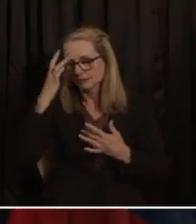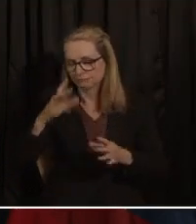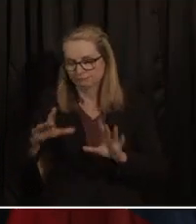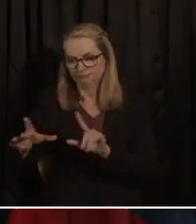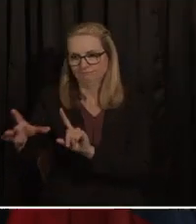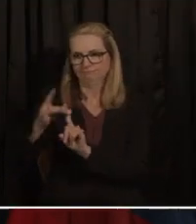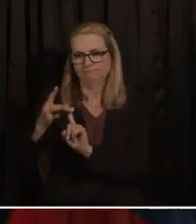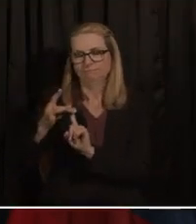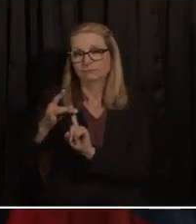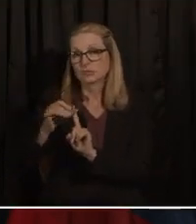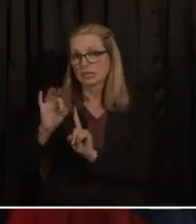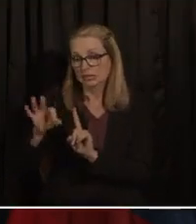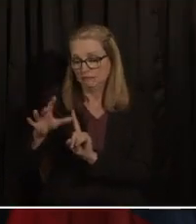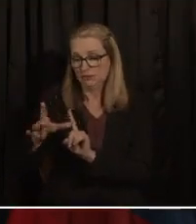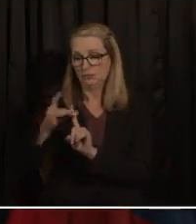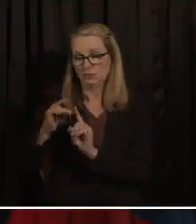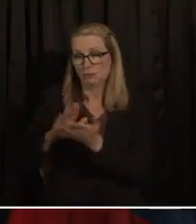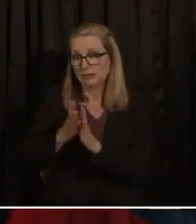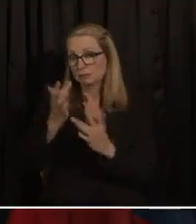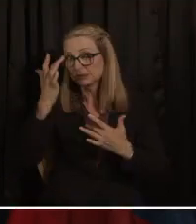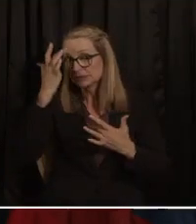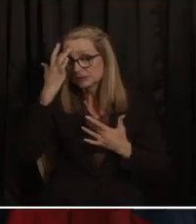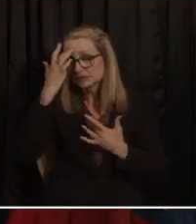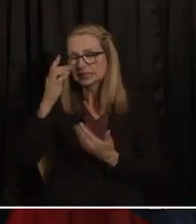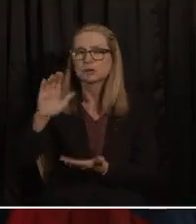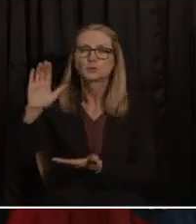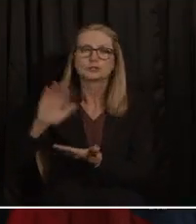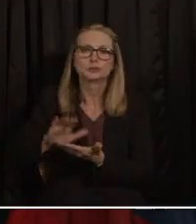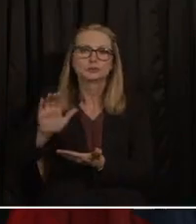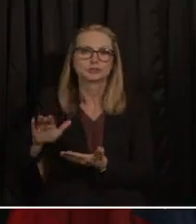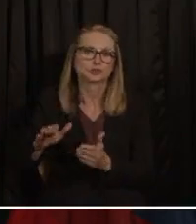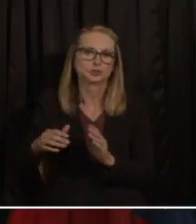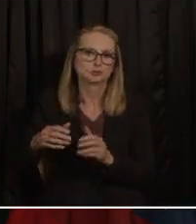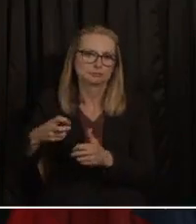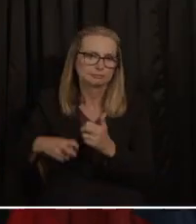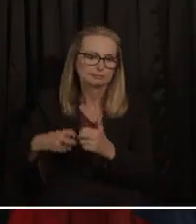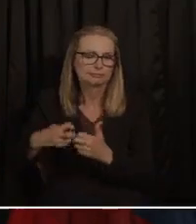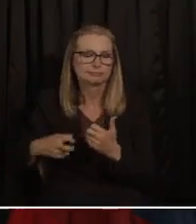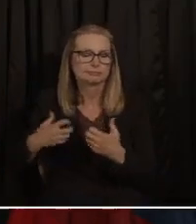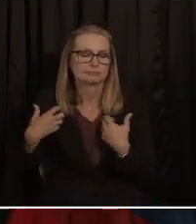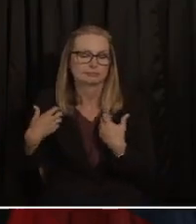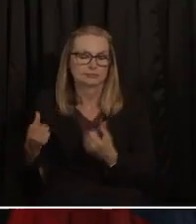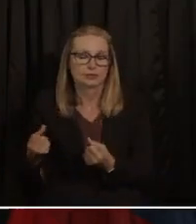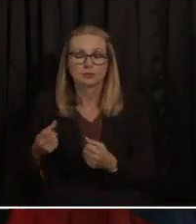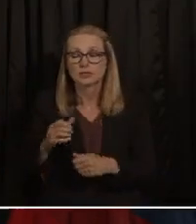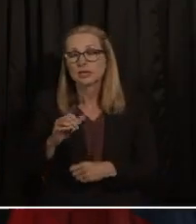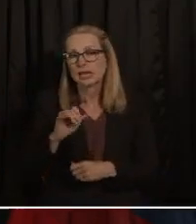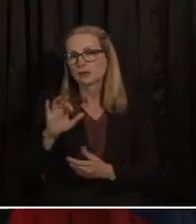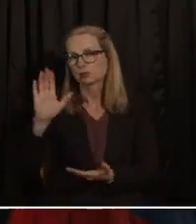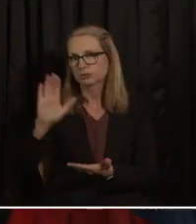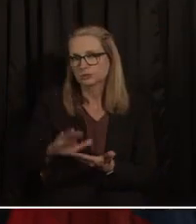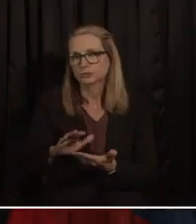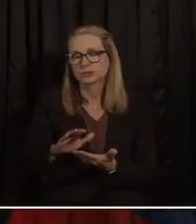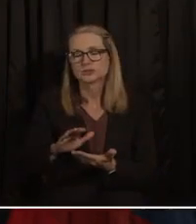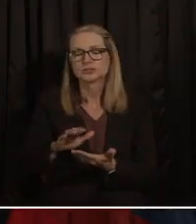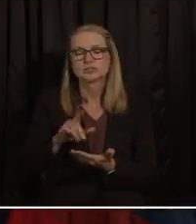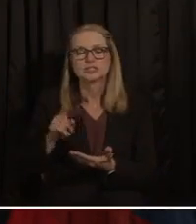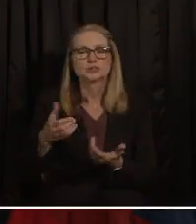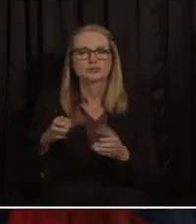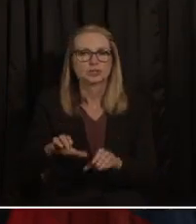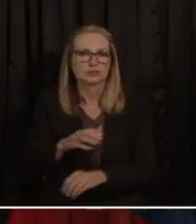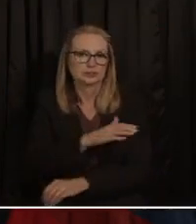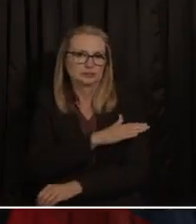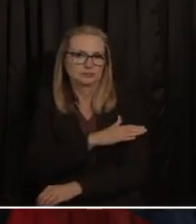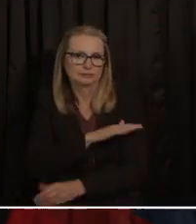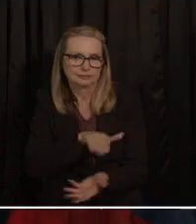risk of hospitalization and your symptoms. And if you are hospitalized, it significantly reduces your chance of death. So at every